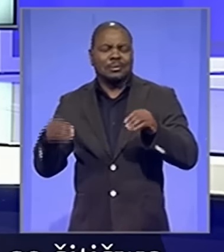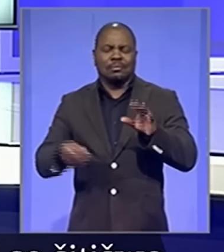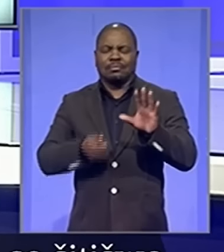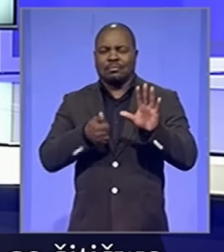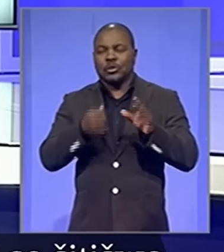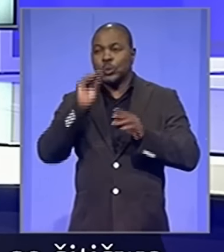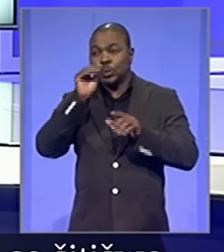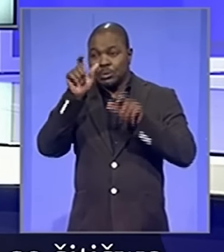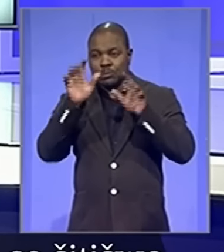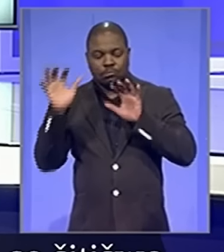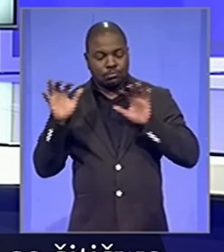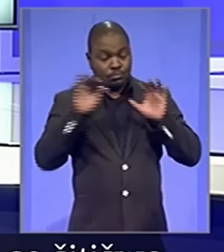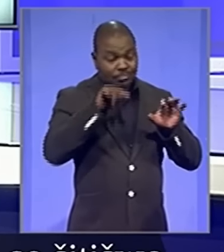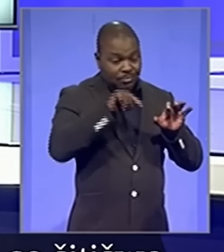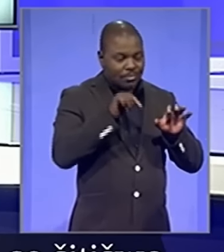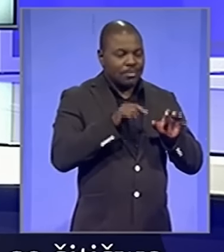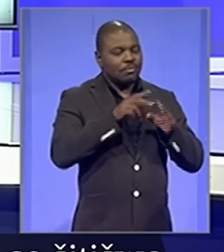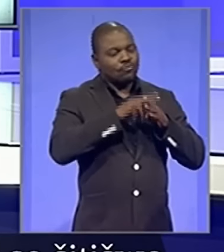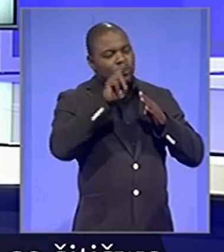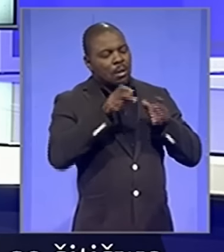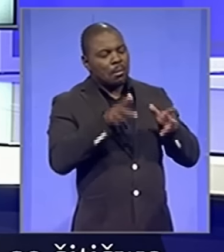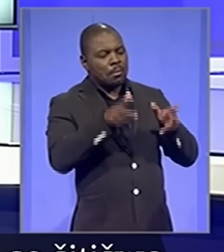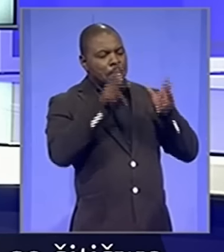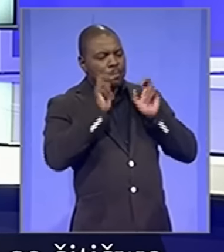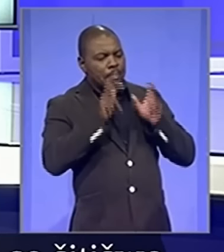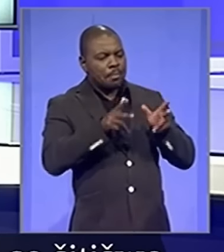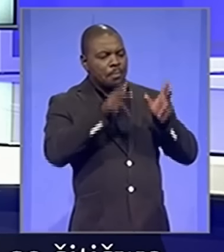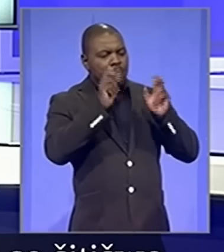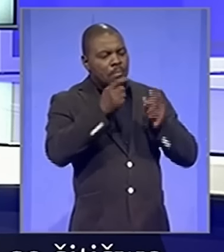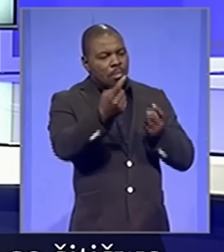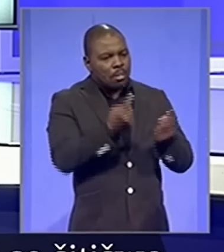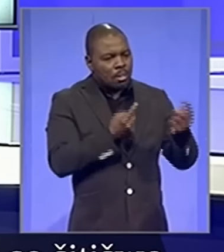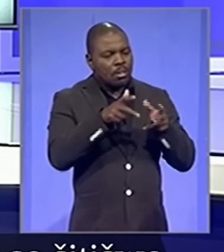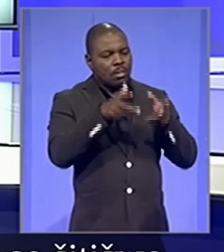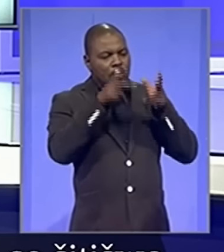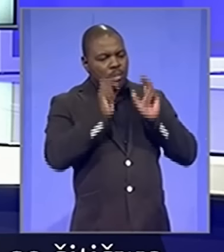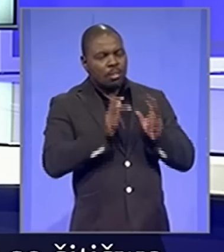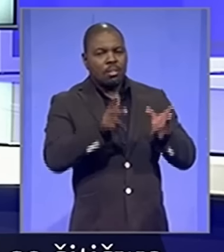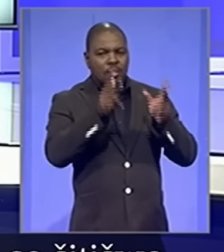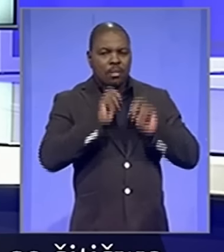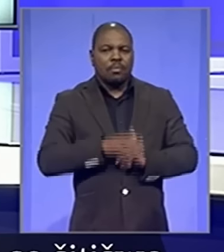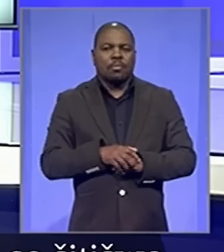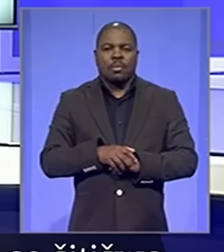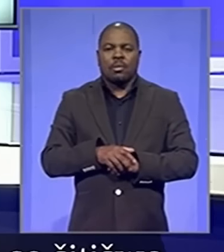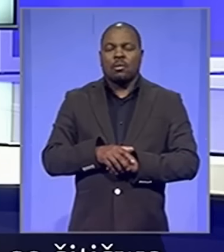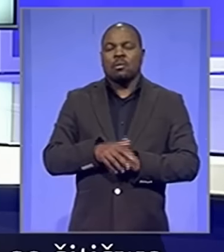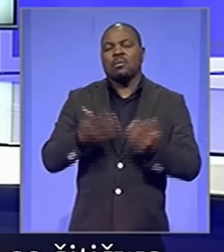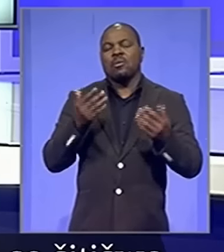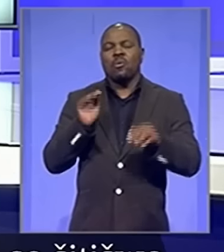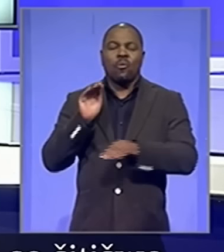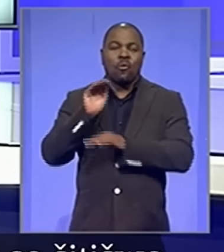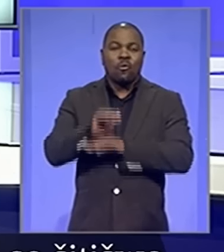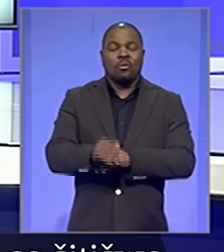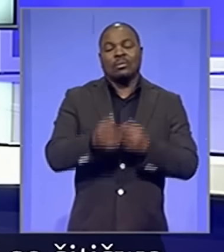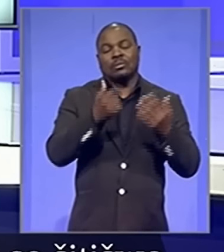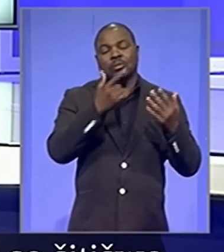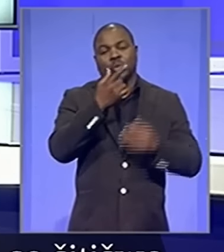le babega ditaba ba tla hwetsa go dipoelo tsa dikgetho ge di dutse di rothela. Bakgethi ba go feta dimilione